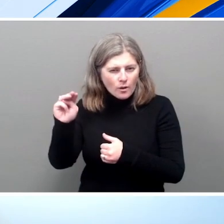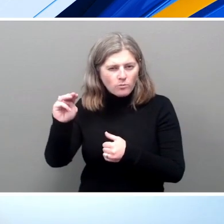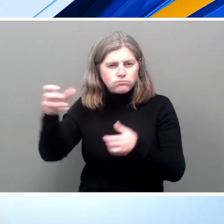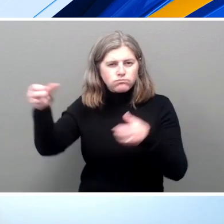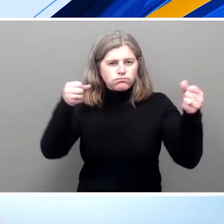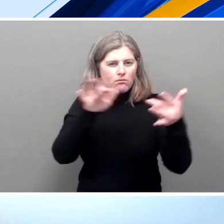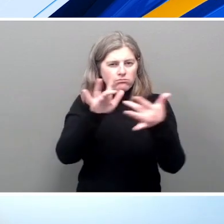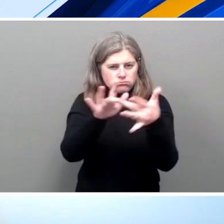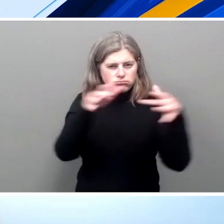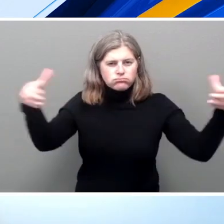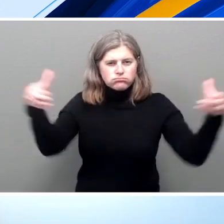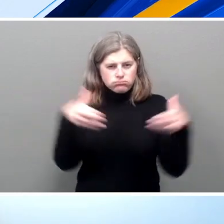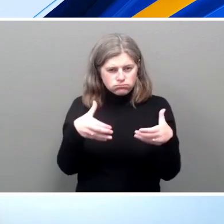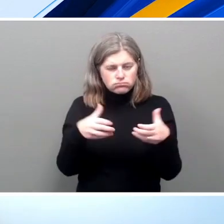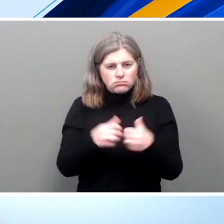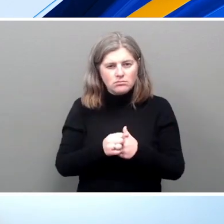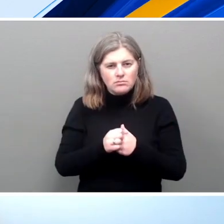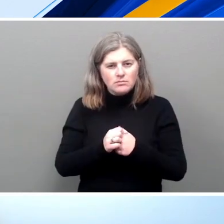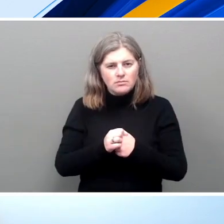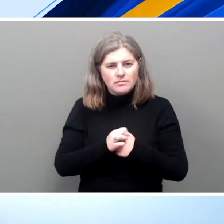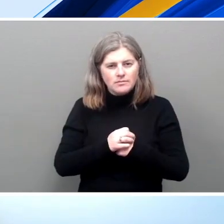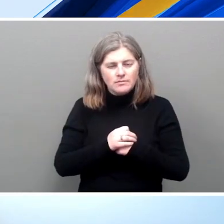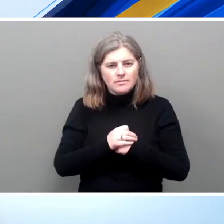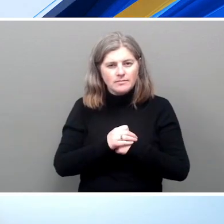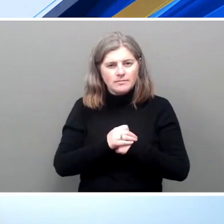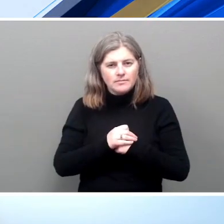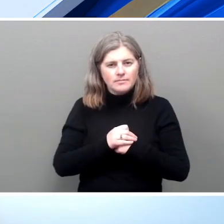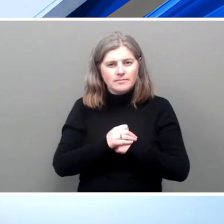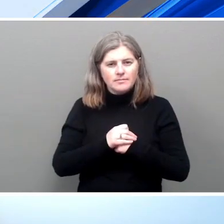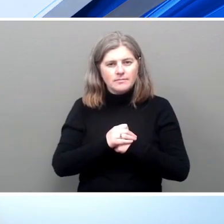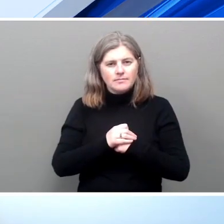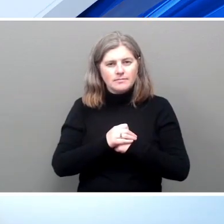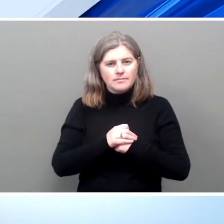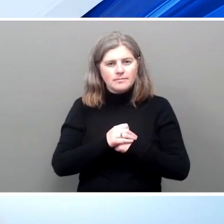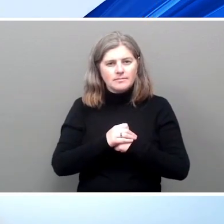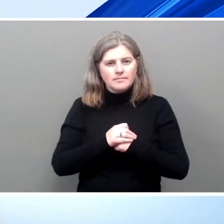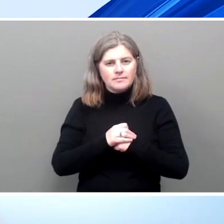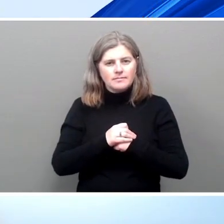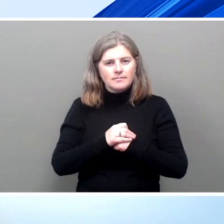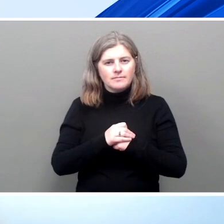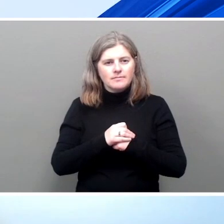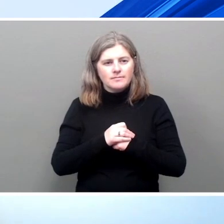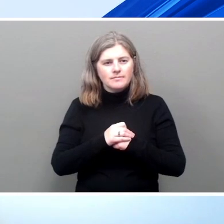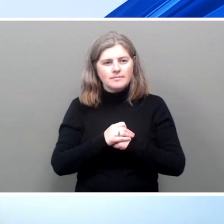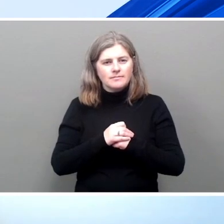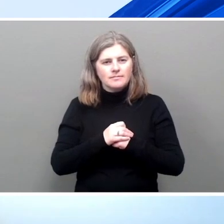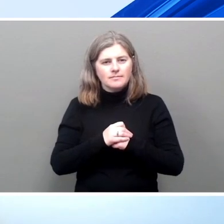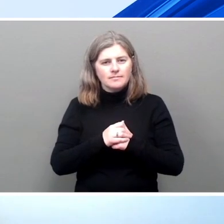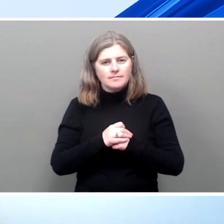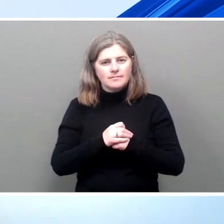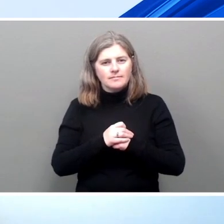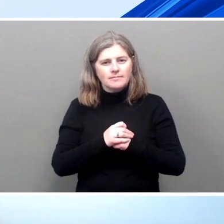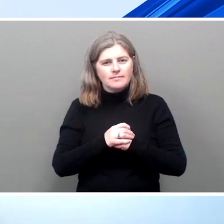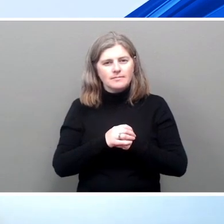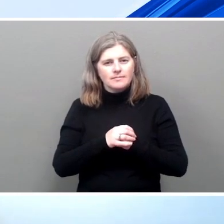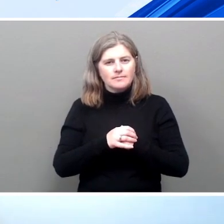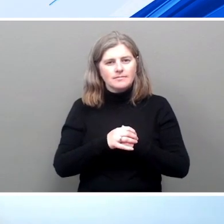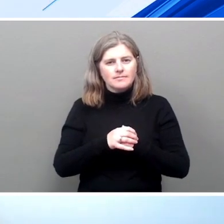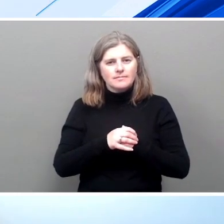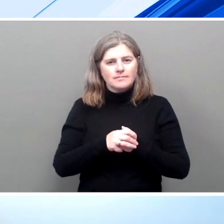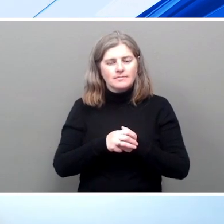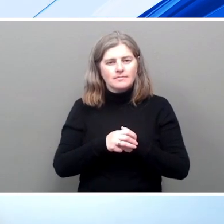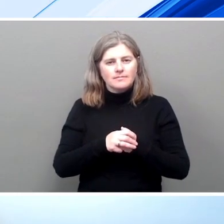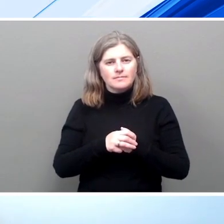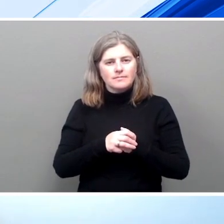el estado que hacen secuencia genómica, creo es la palabra, pero ellos